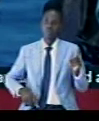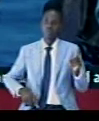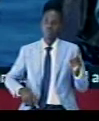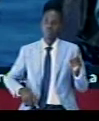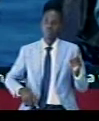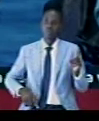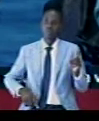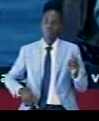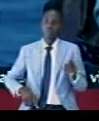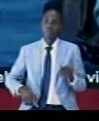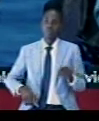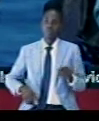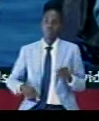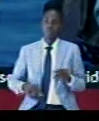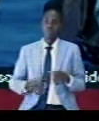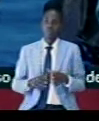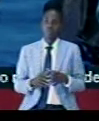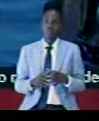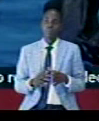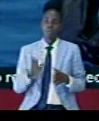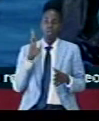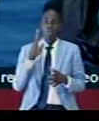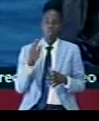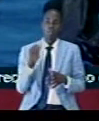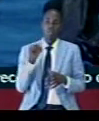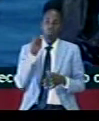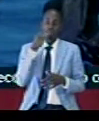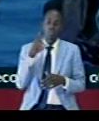My testimony goes thus.